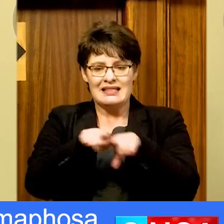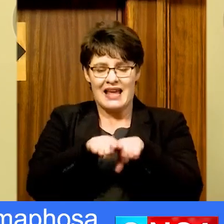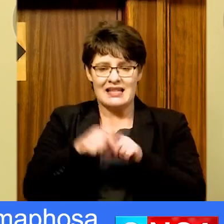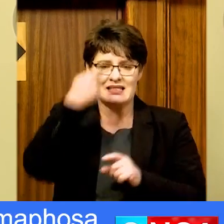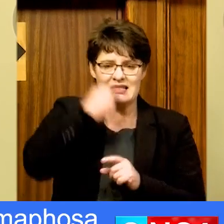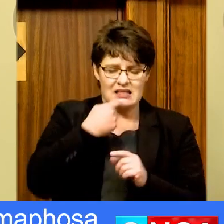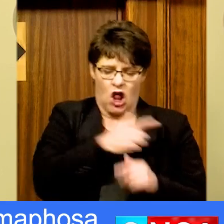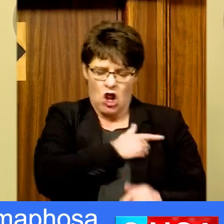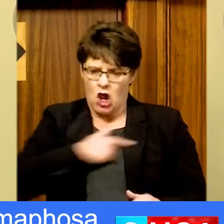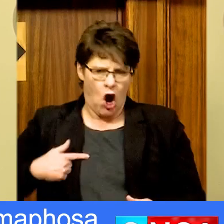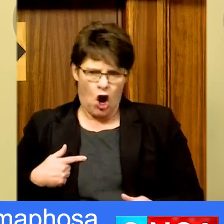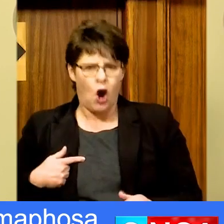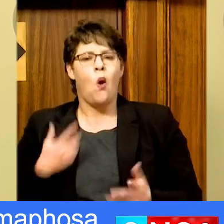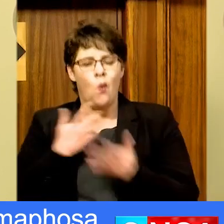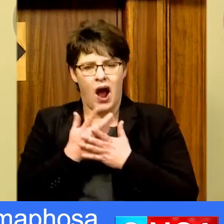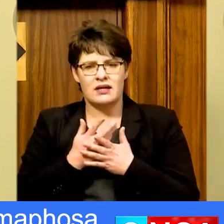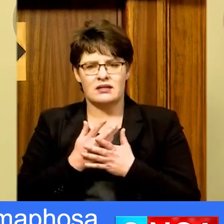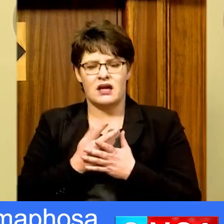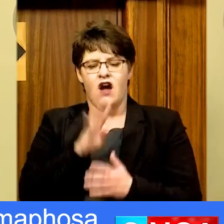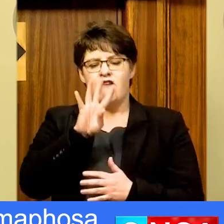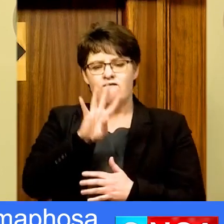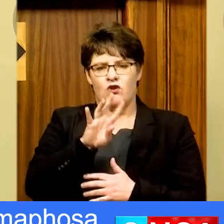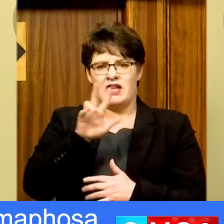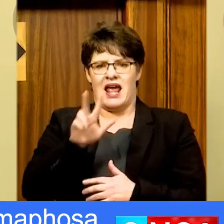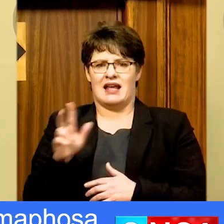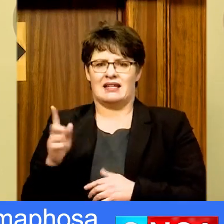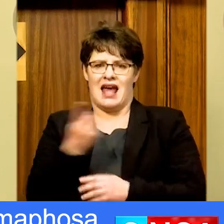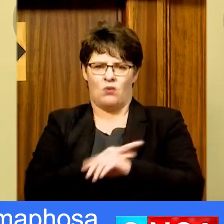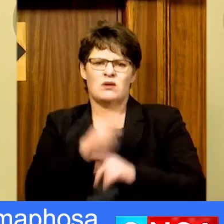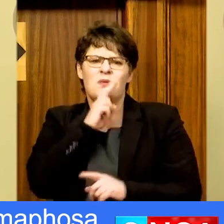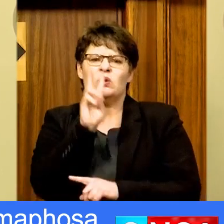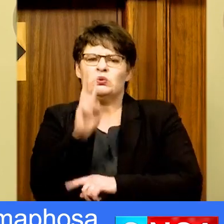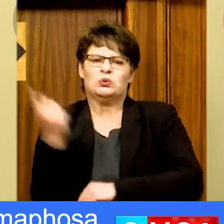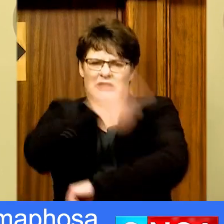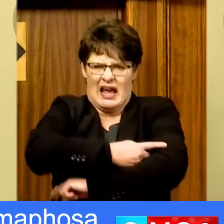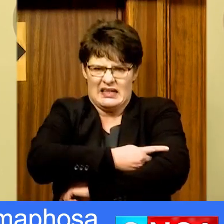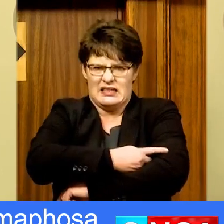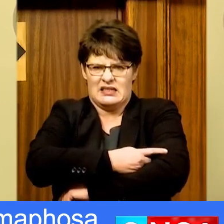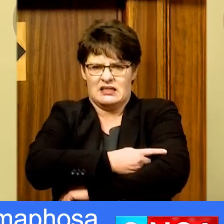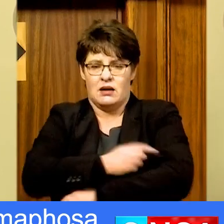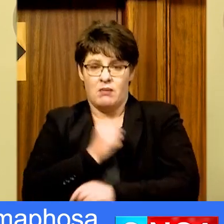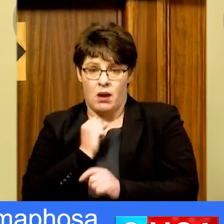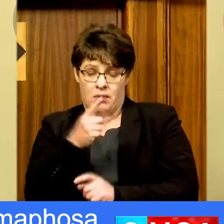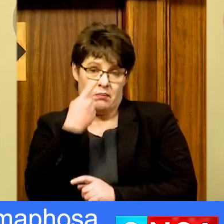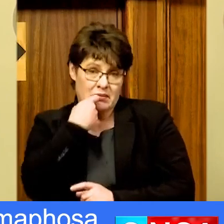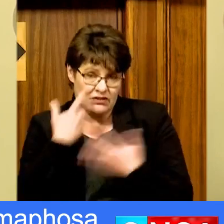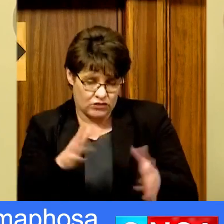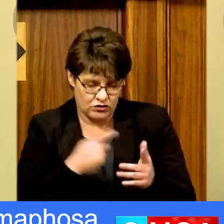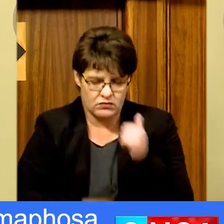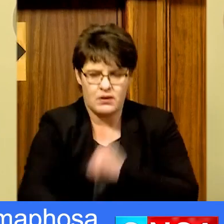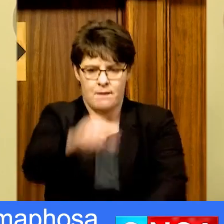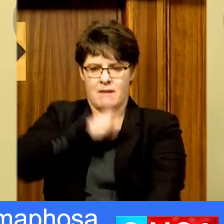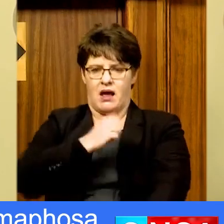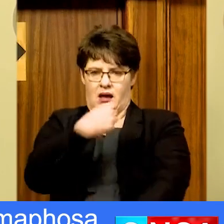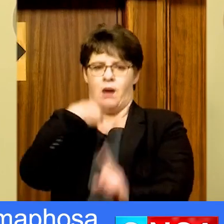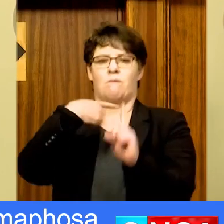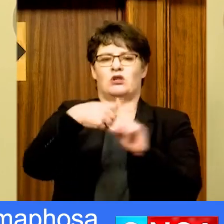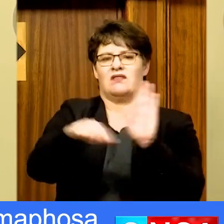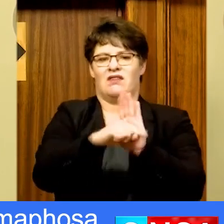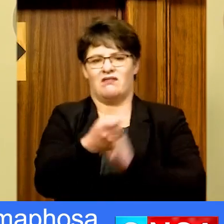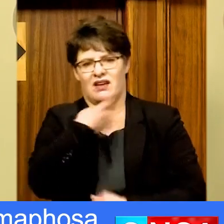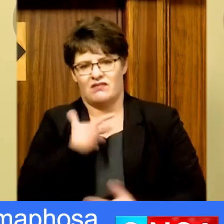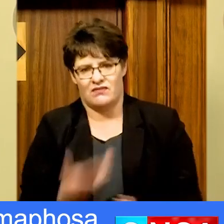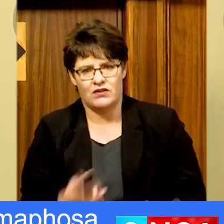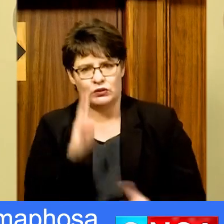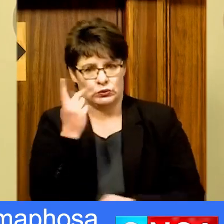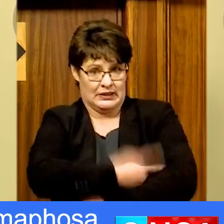testing to no more than 48 hours, and we will keep working at this. We're introducing